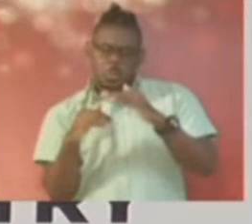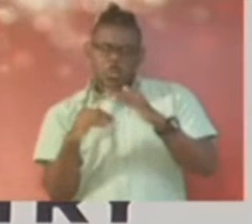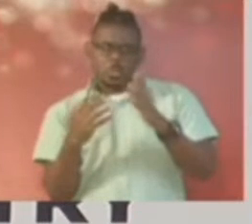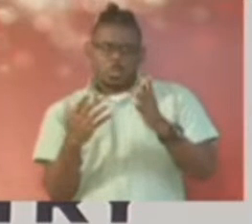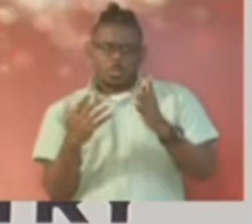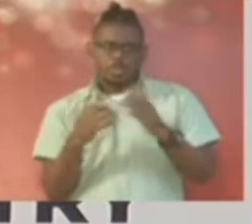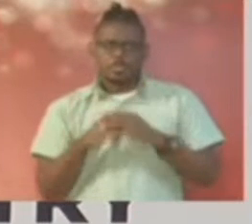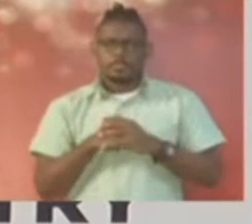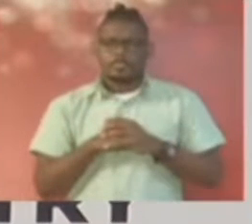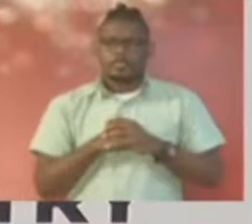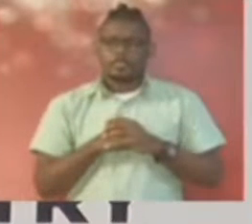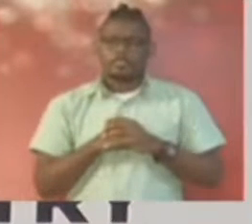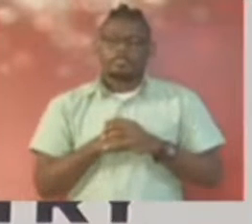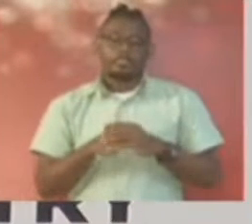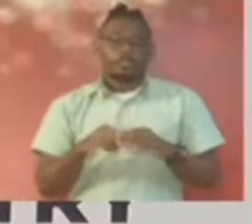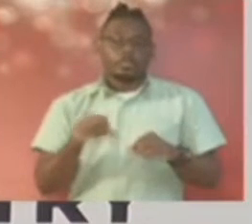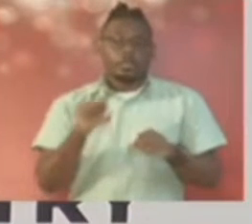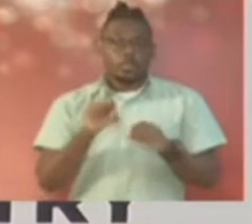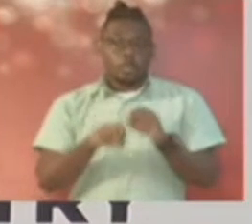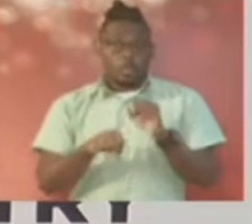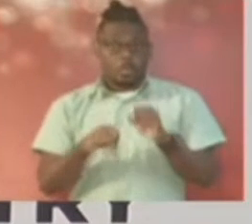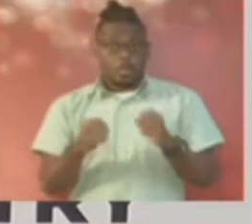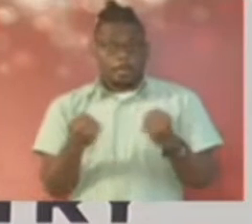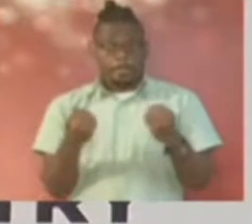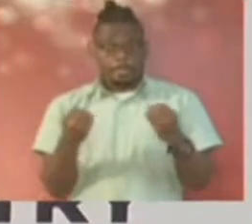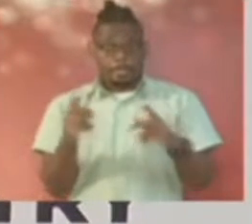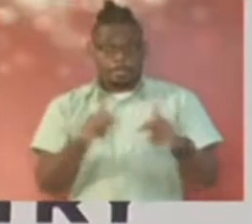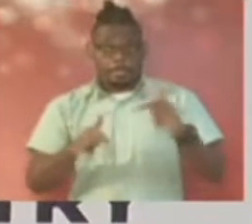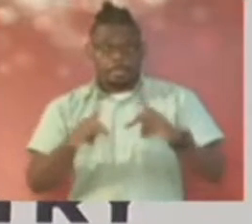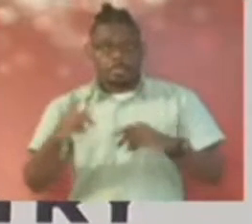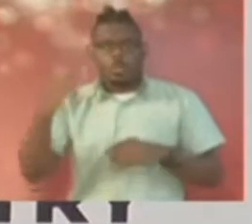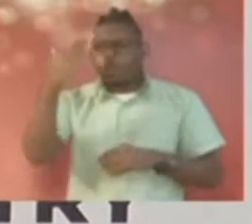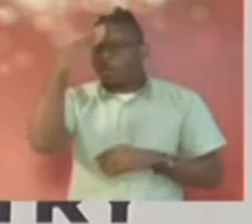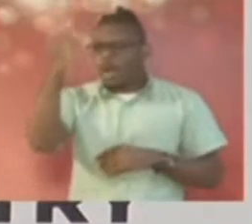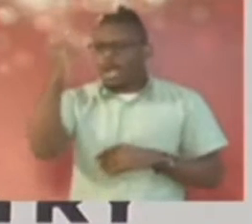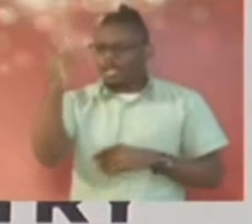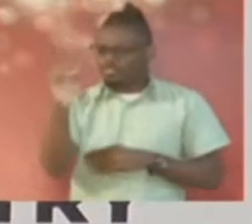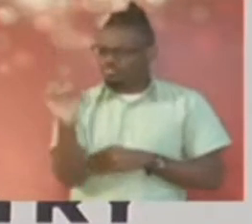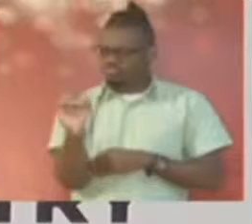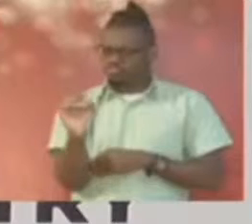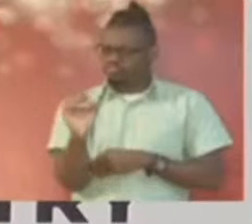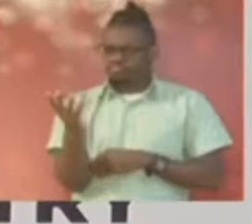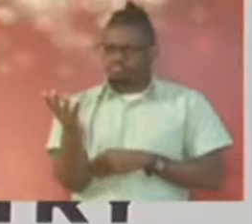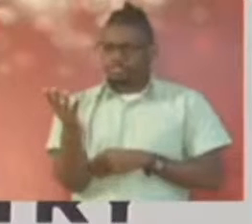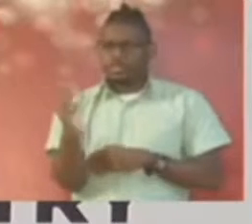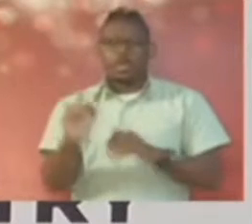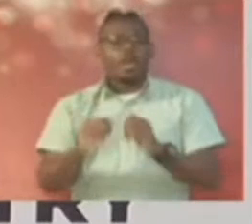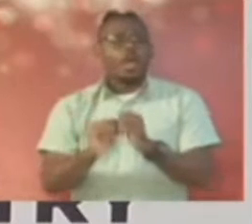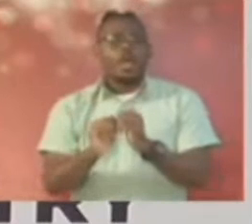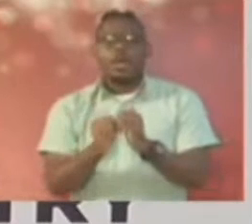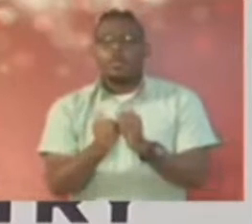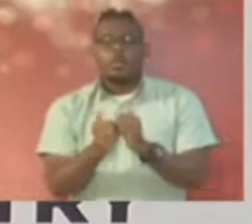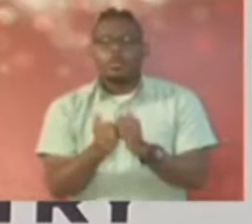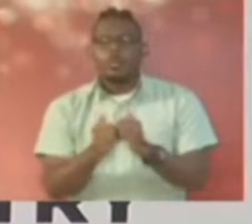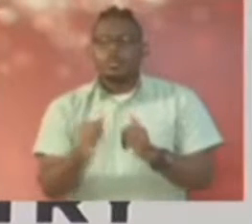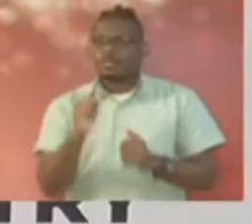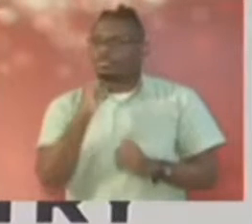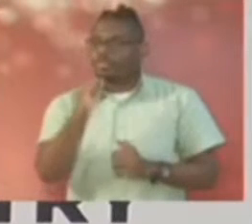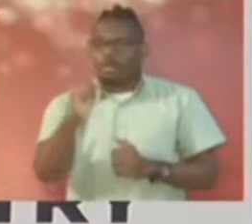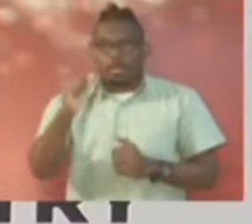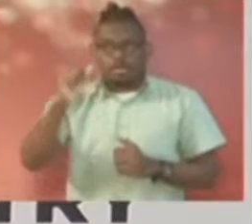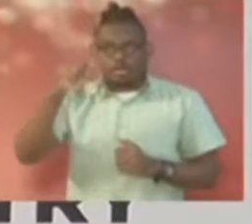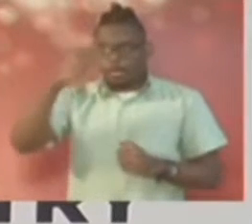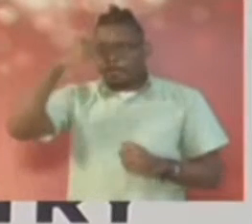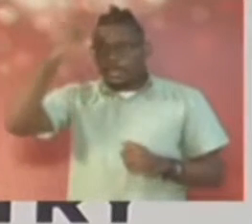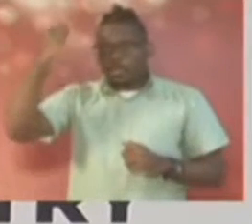media chatter going on about why we had 0. And, you know, it is not that we had no cases of COVID-19